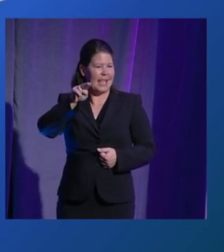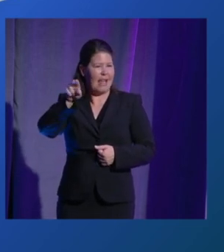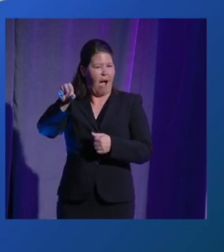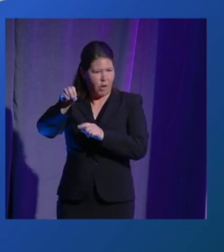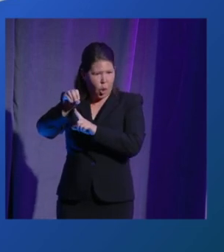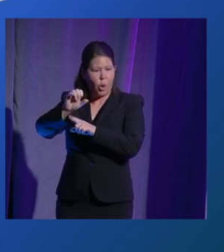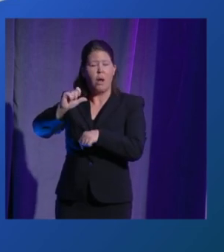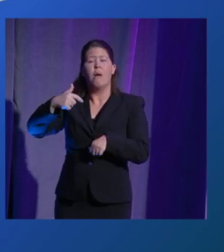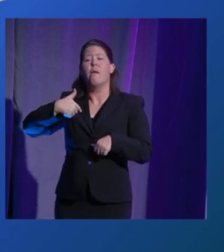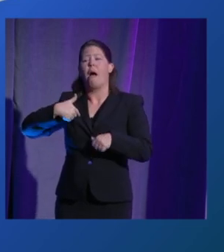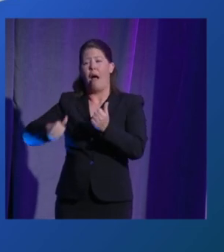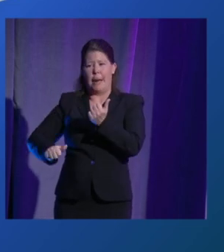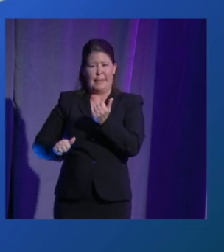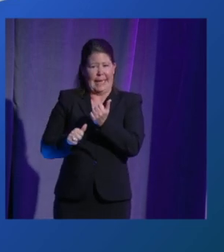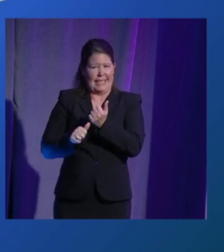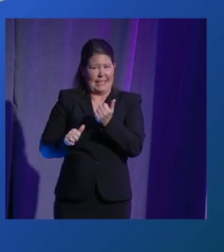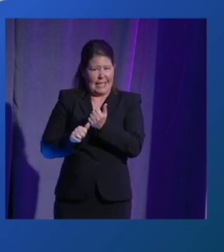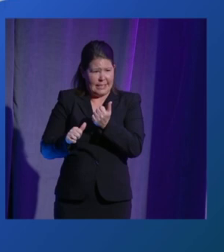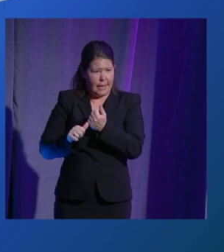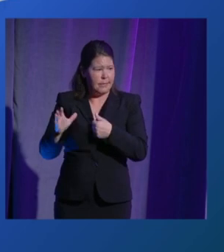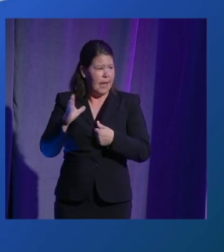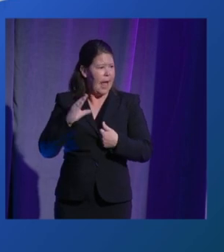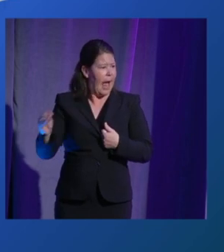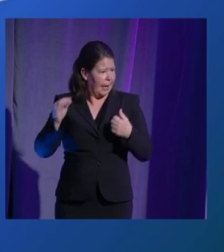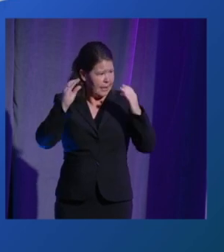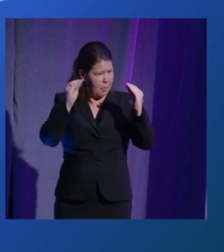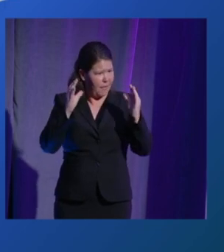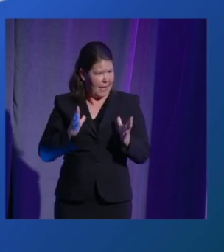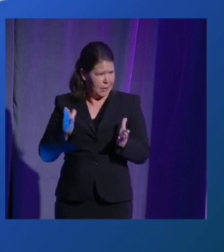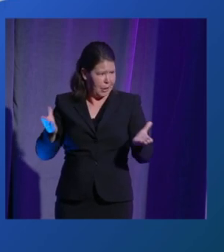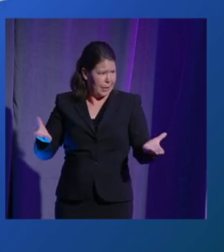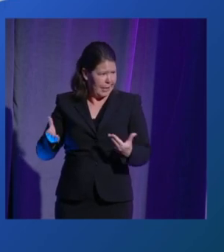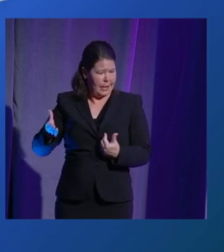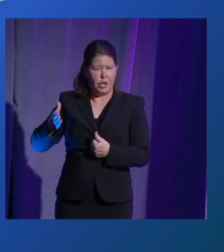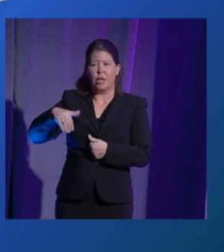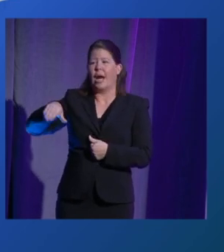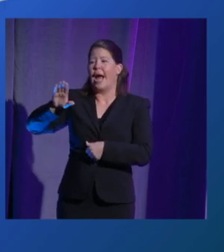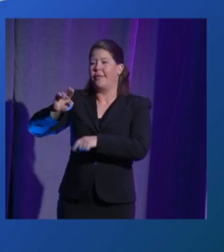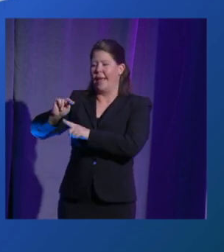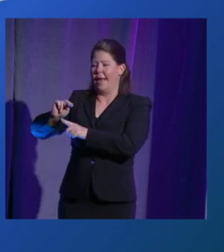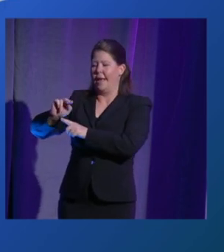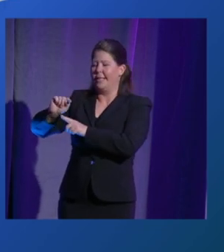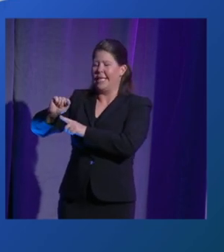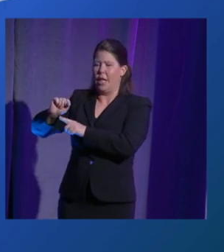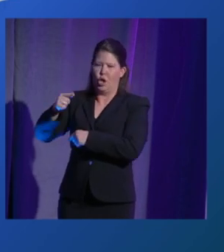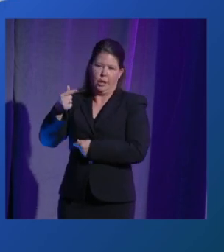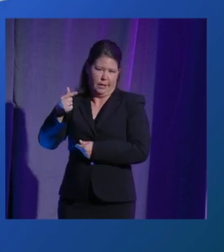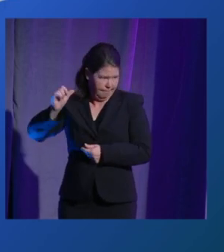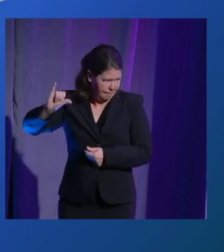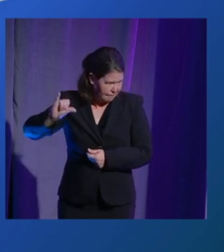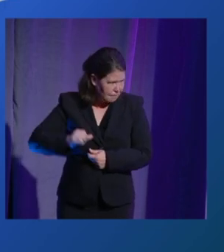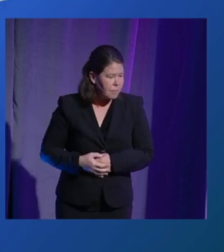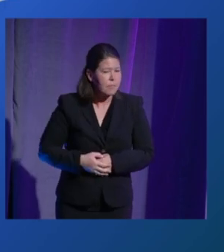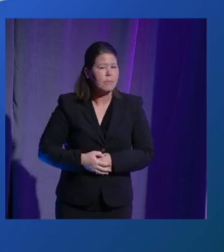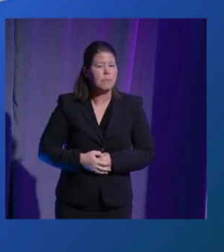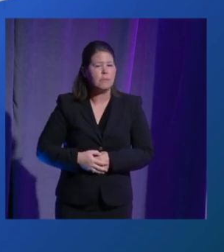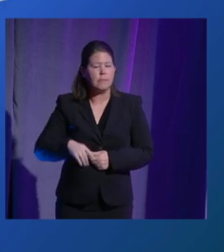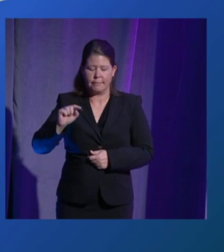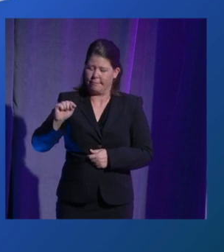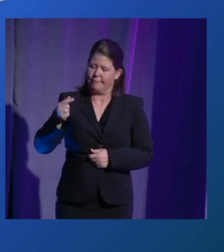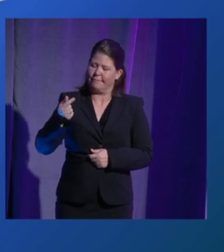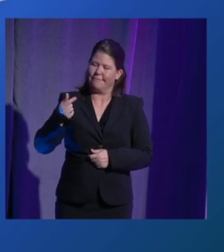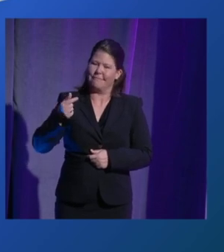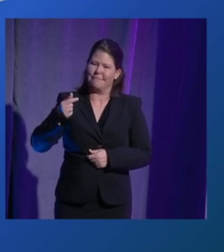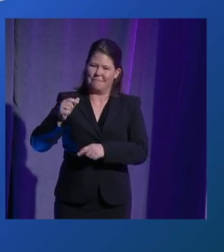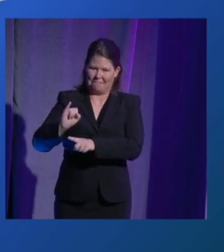geospatial Institute uh my work is in sort of very broadly computer vision and machine learning and AI um but very specifically I work